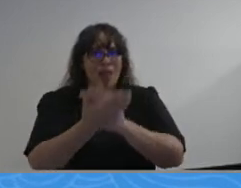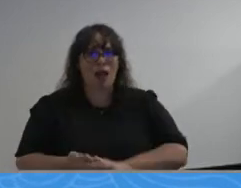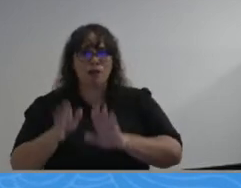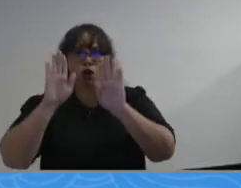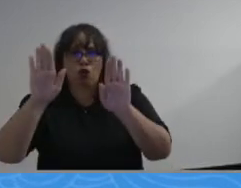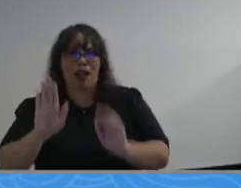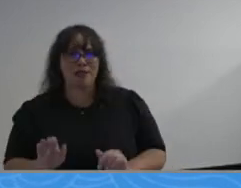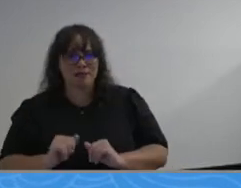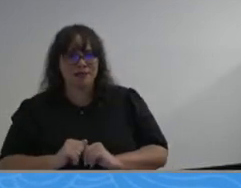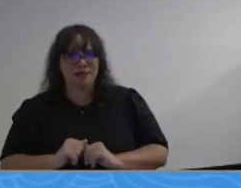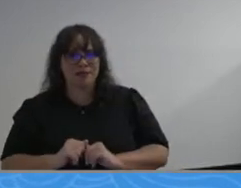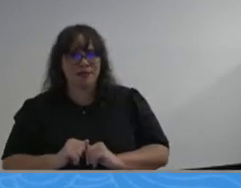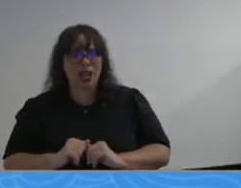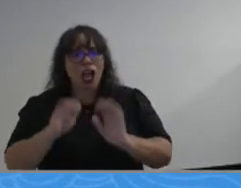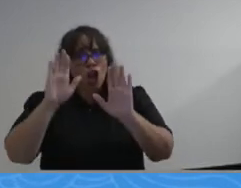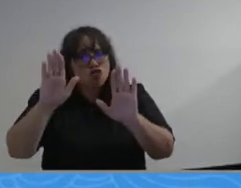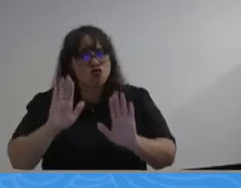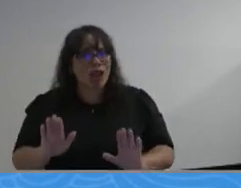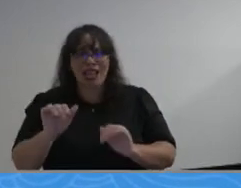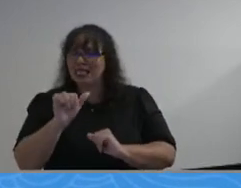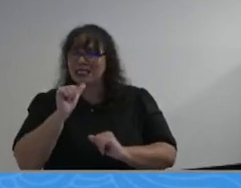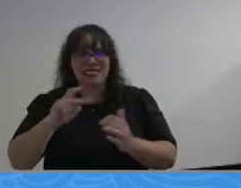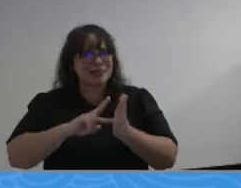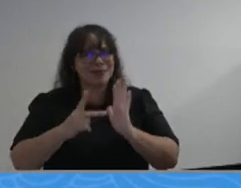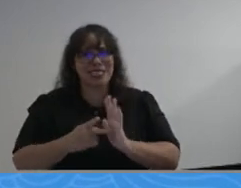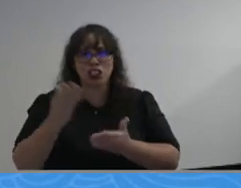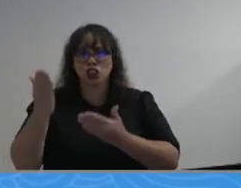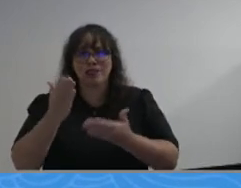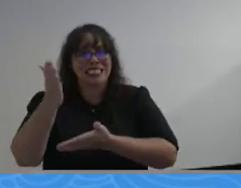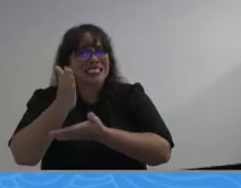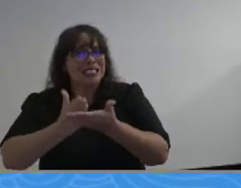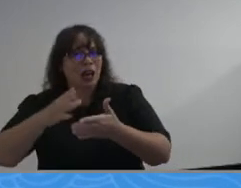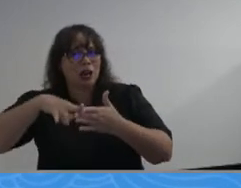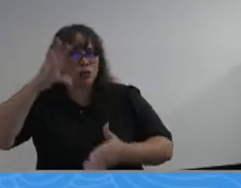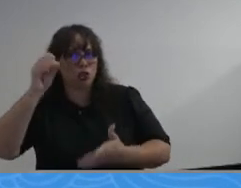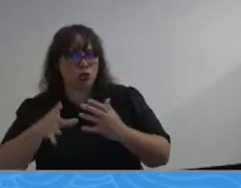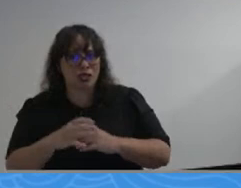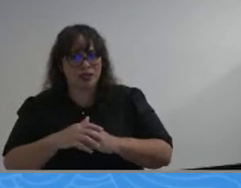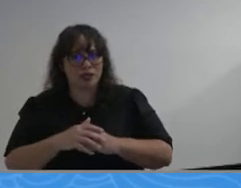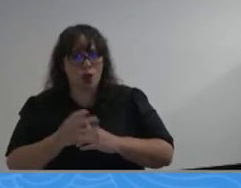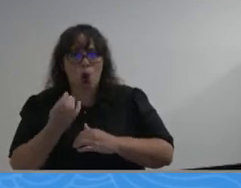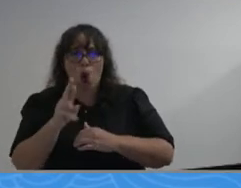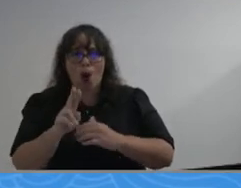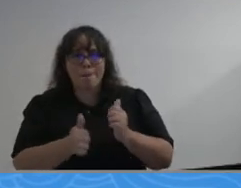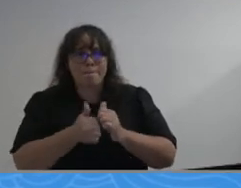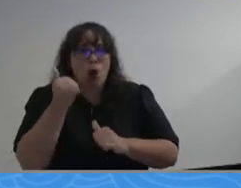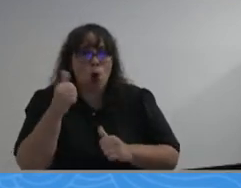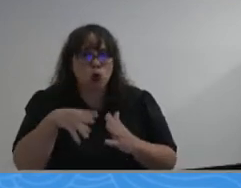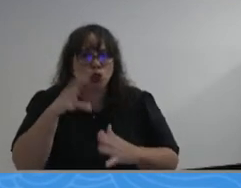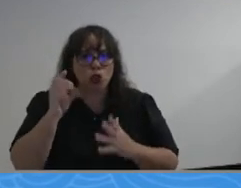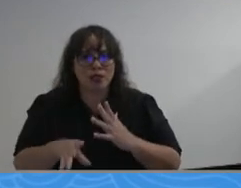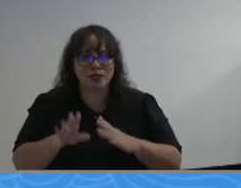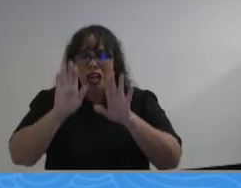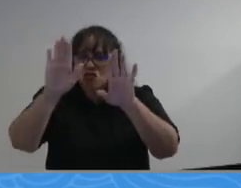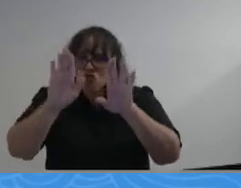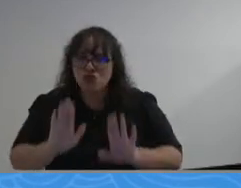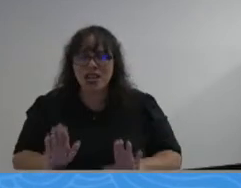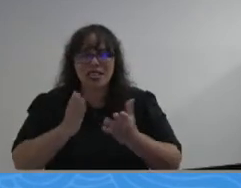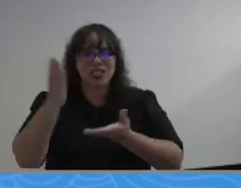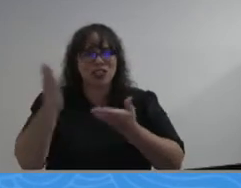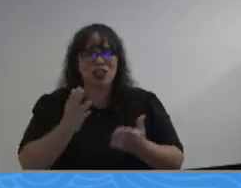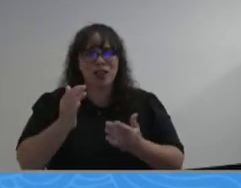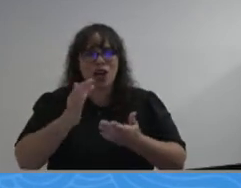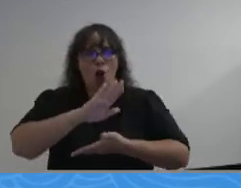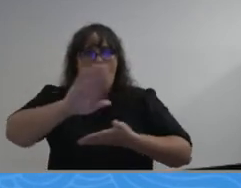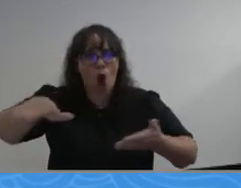great is about not serving some of your students. Being great is not about serving most of your students. Being great is about serving all